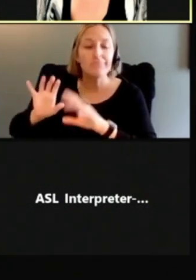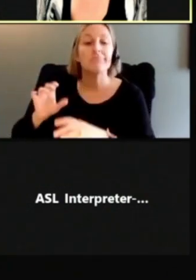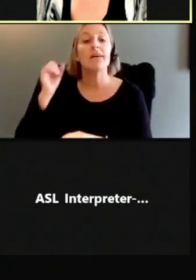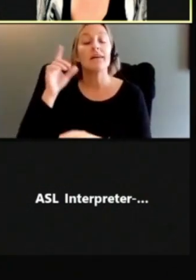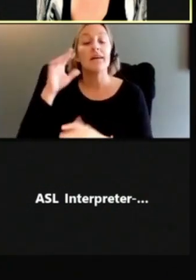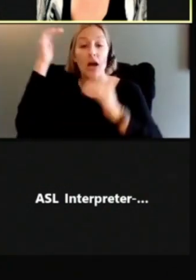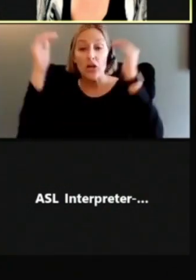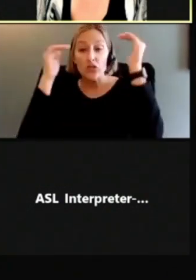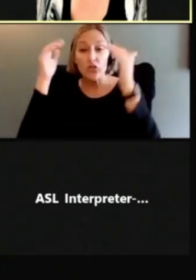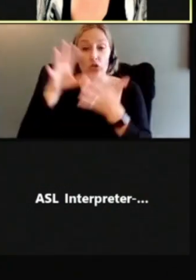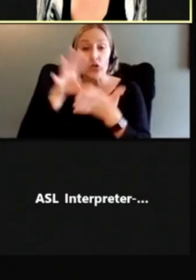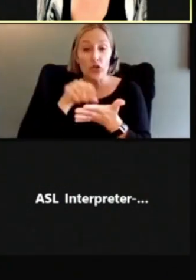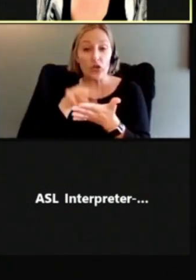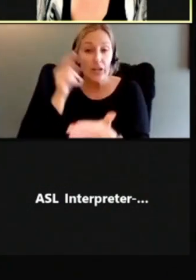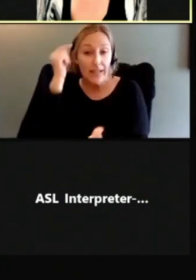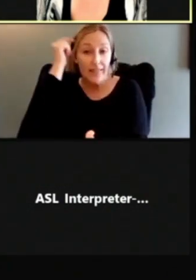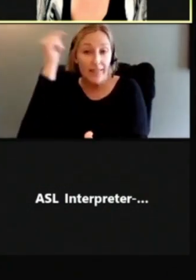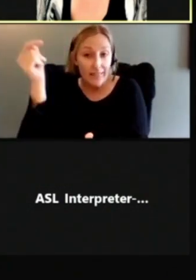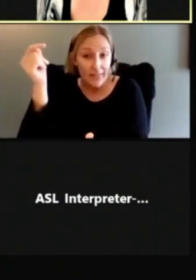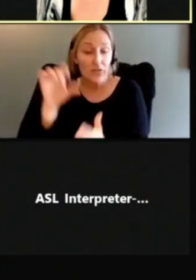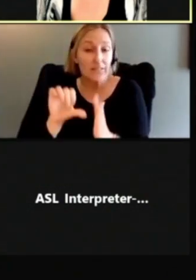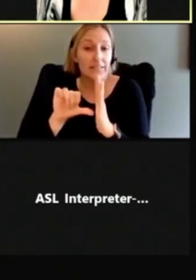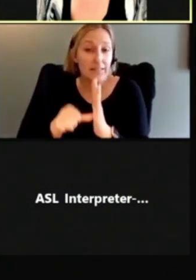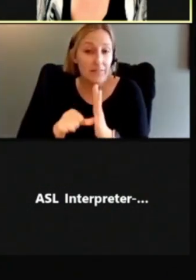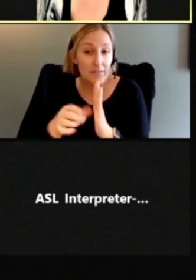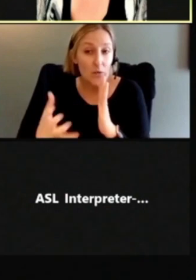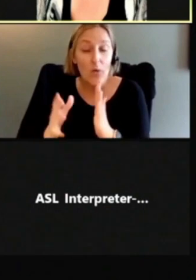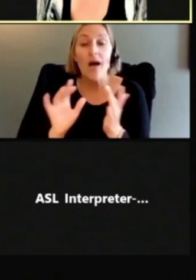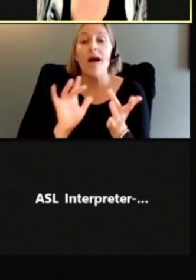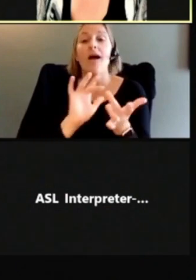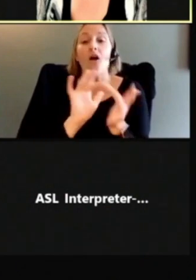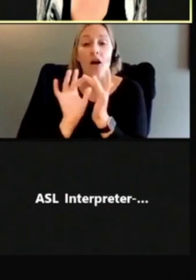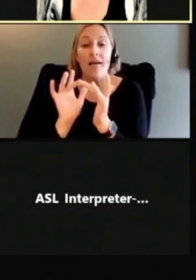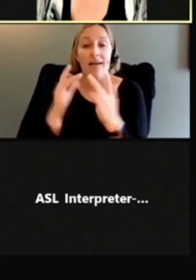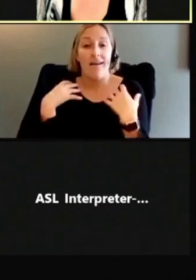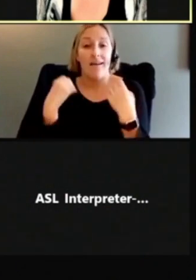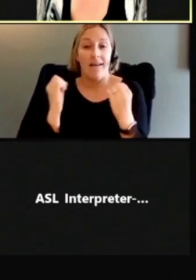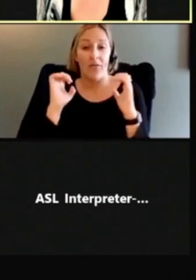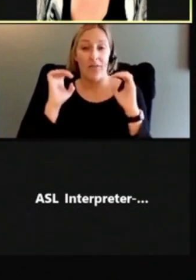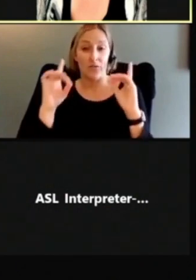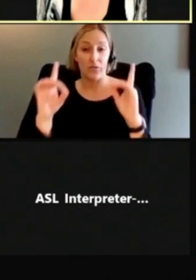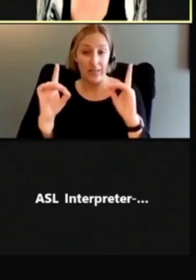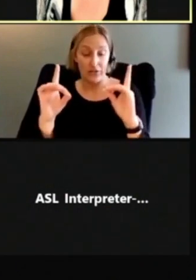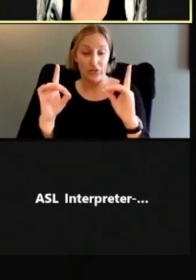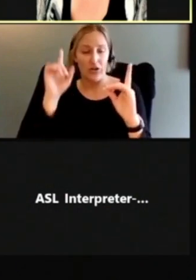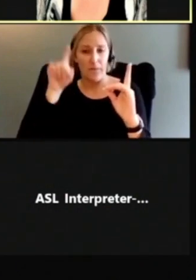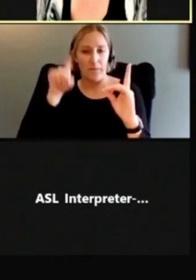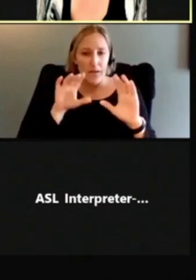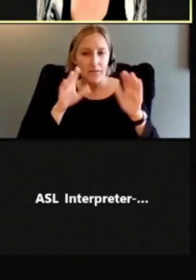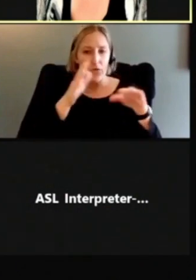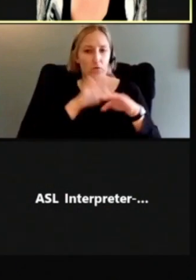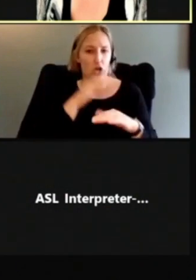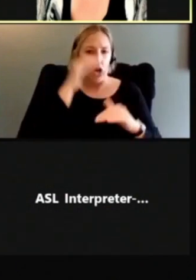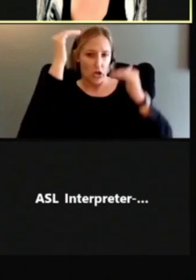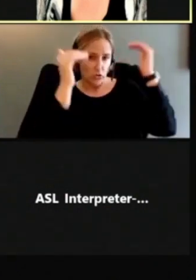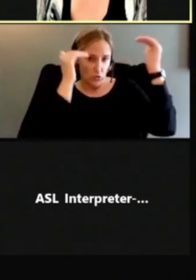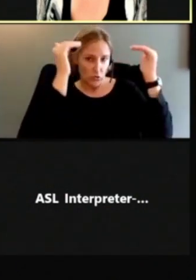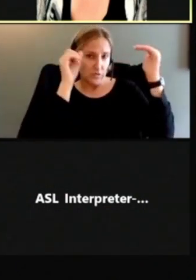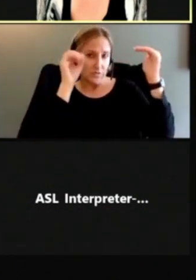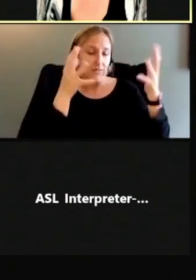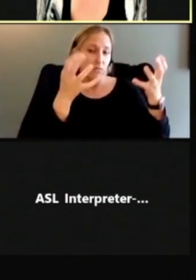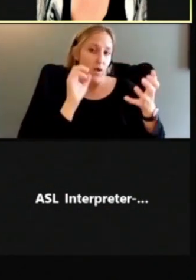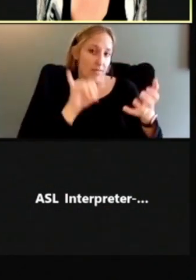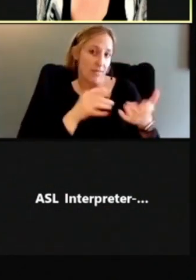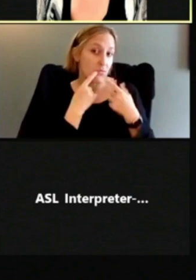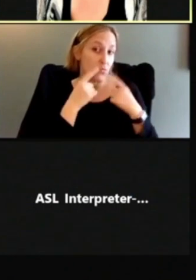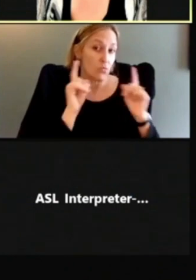theories highlight the fact that online health education must be developed with adults in mind to be effective. And there's